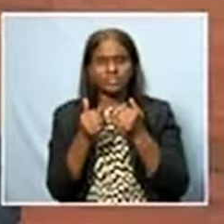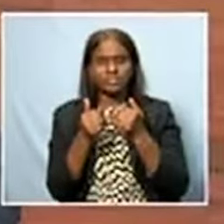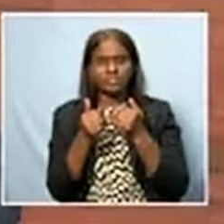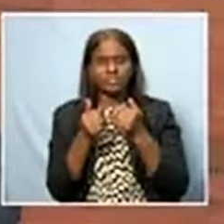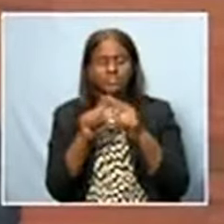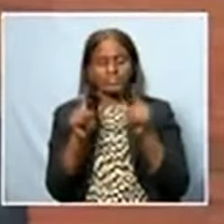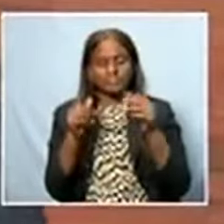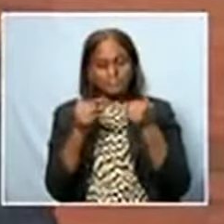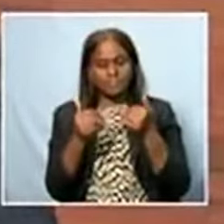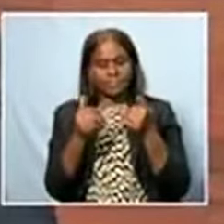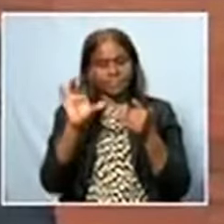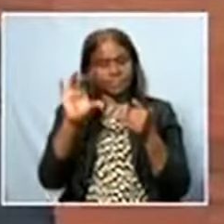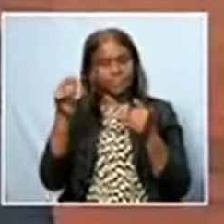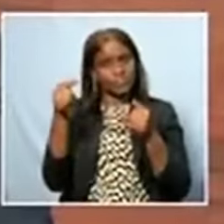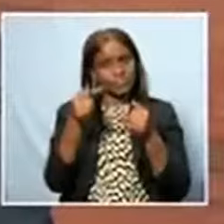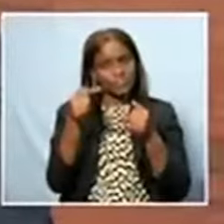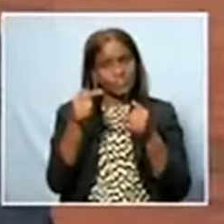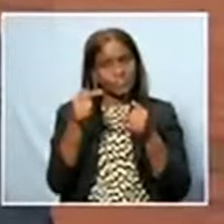apparently, CG,